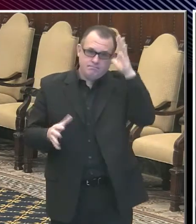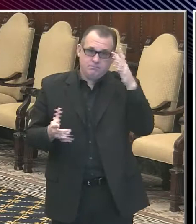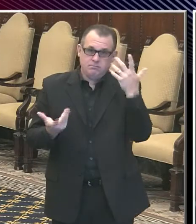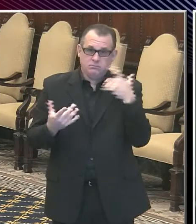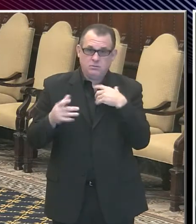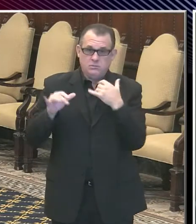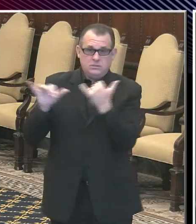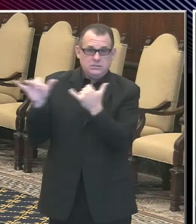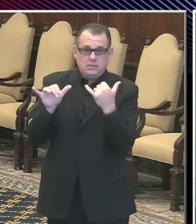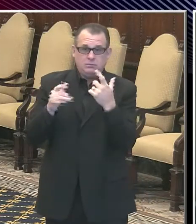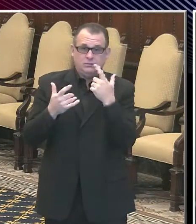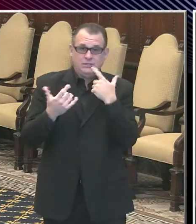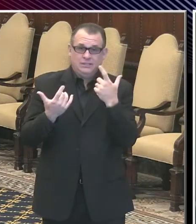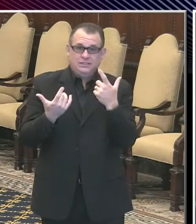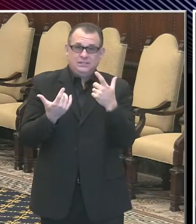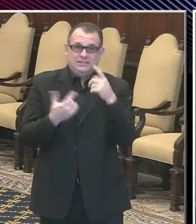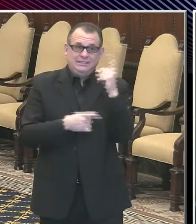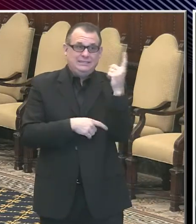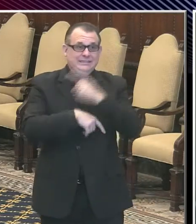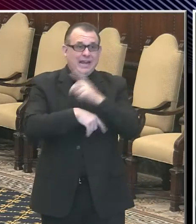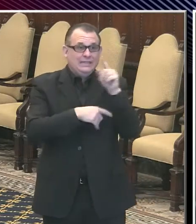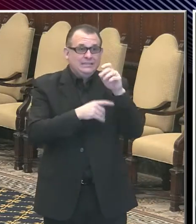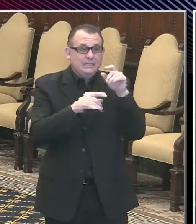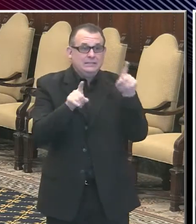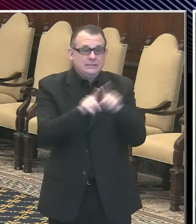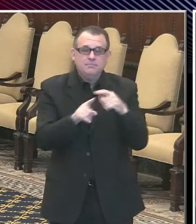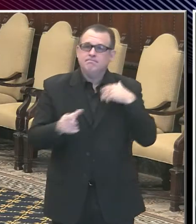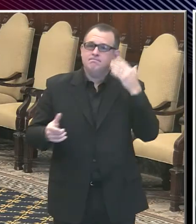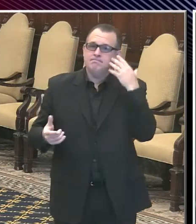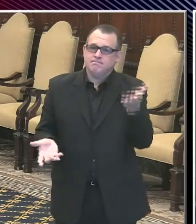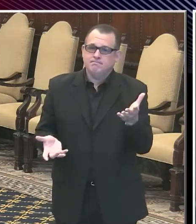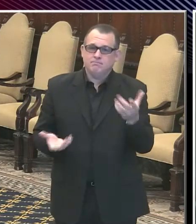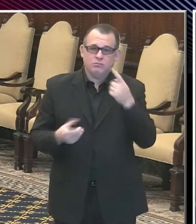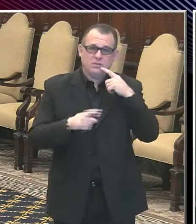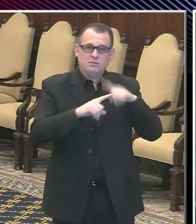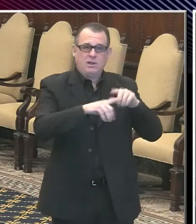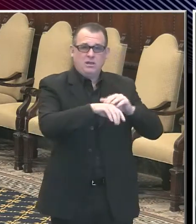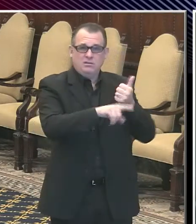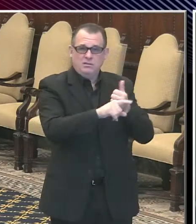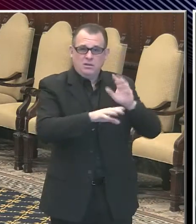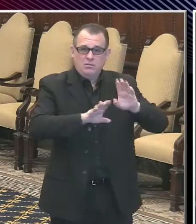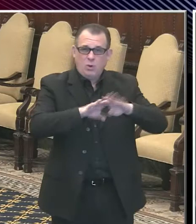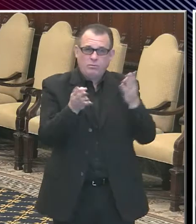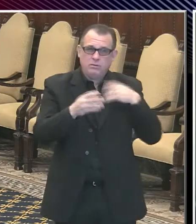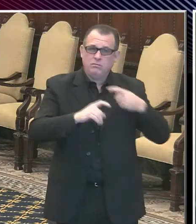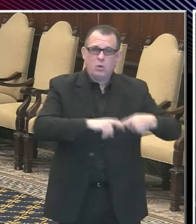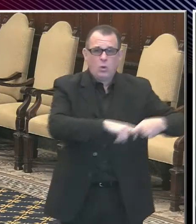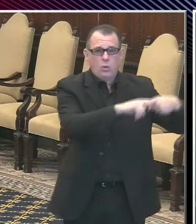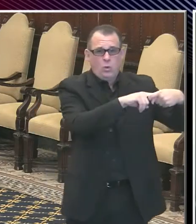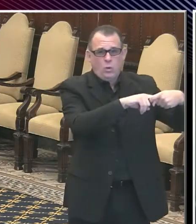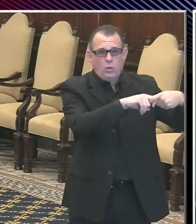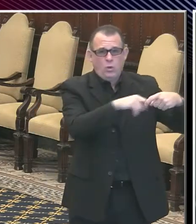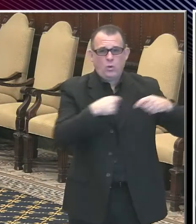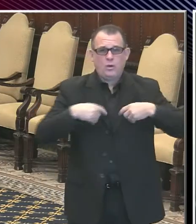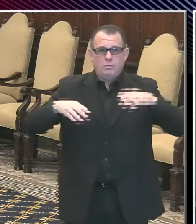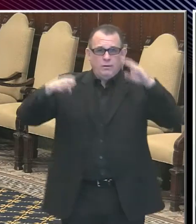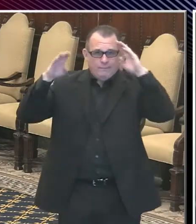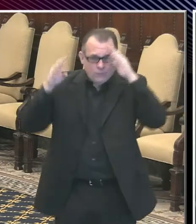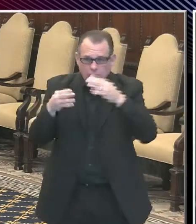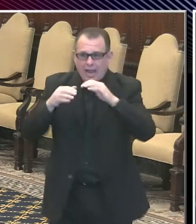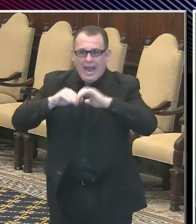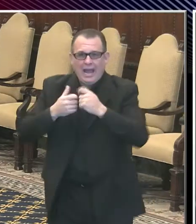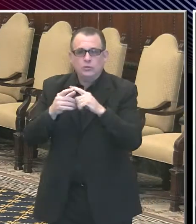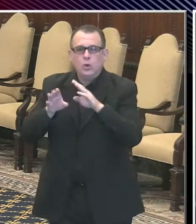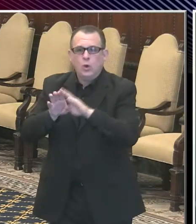now. And I want to focus less on when we reopen and really start thinking of how we reopen. So whenever we